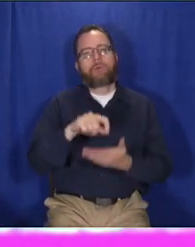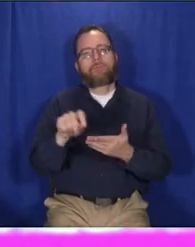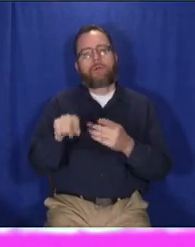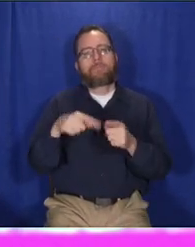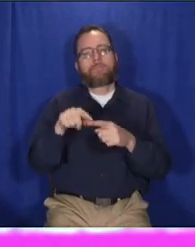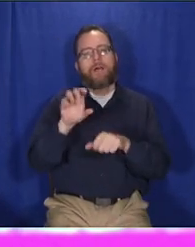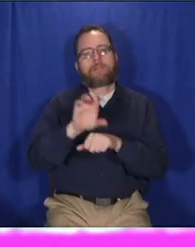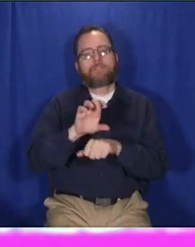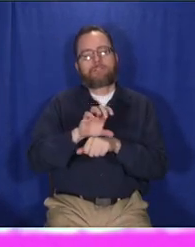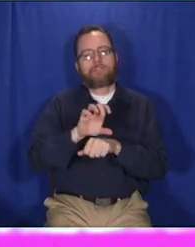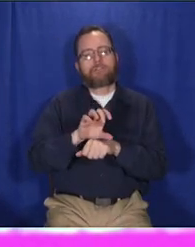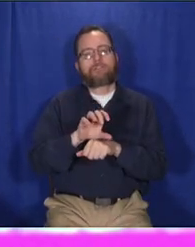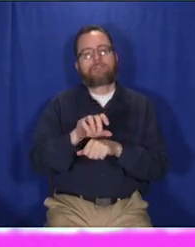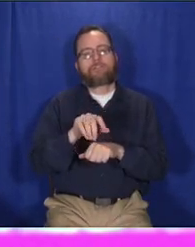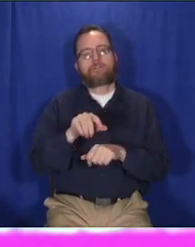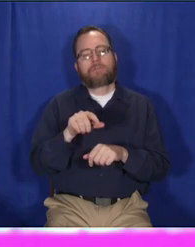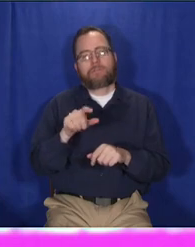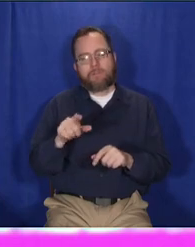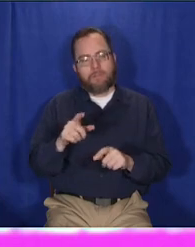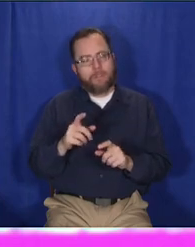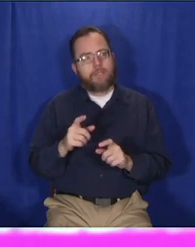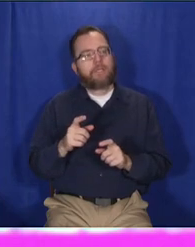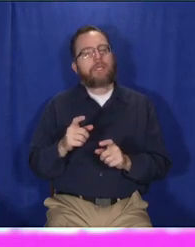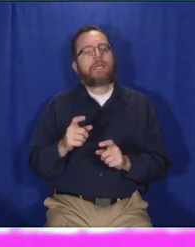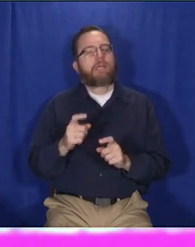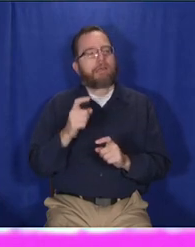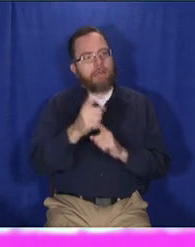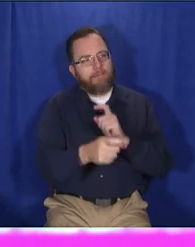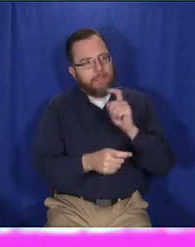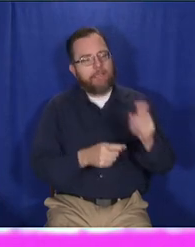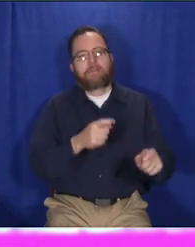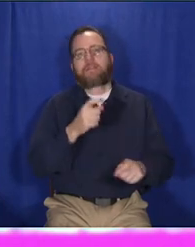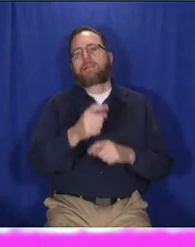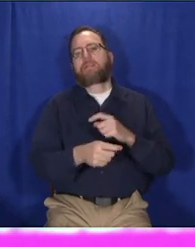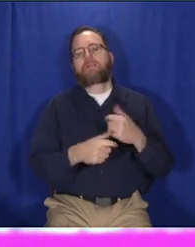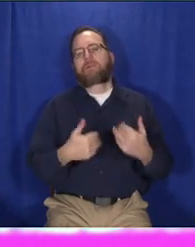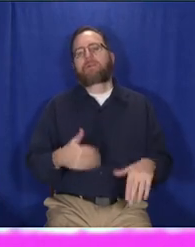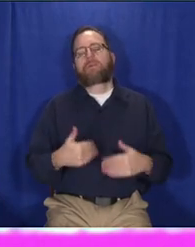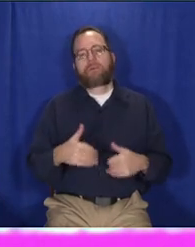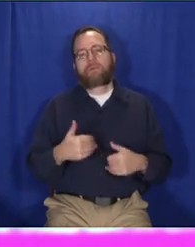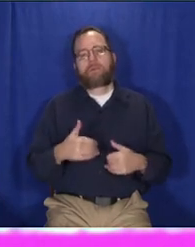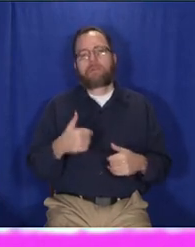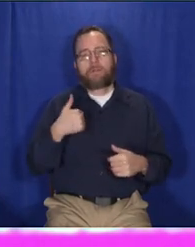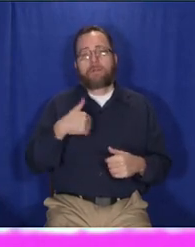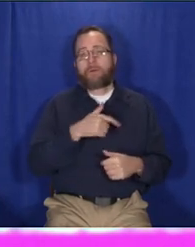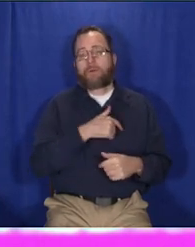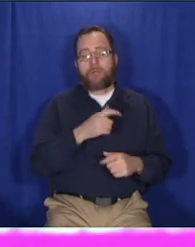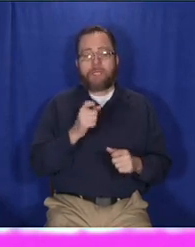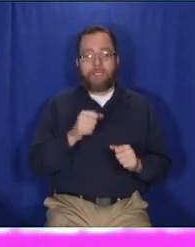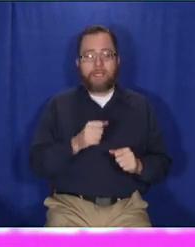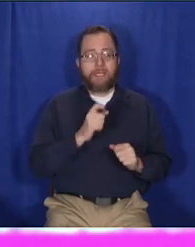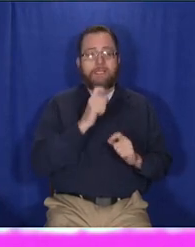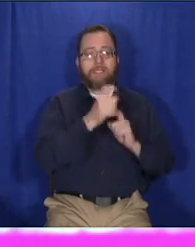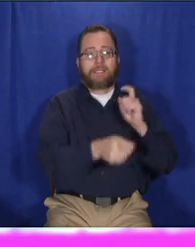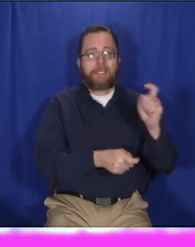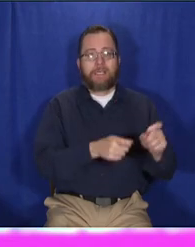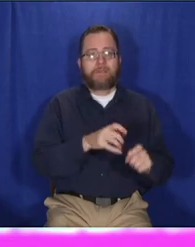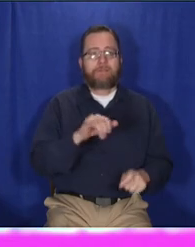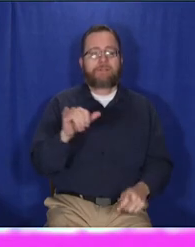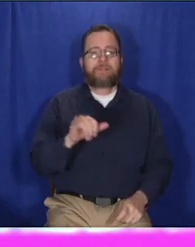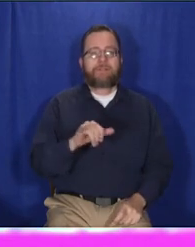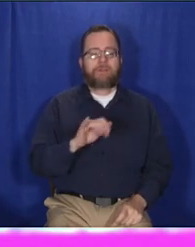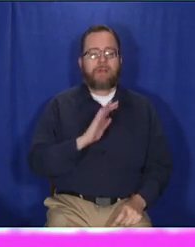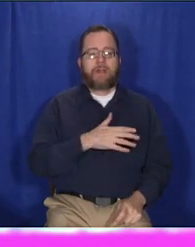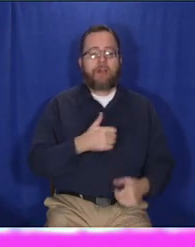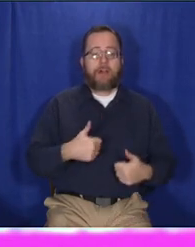us responding to God, offering to God, not just our money, but symbolically offering him our lives,